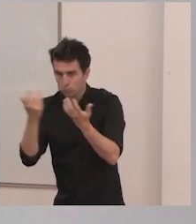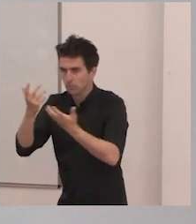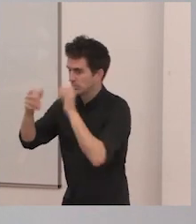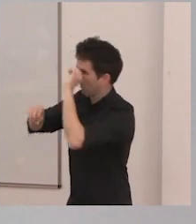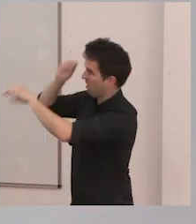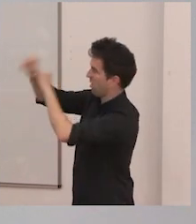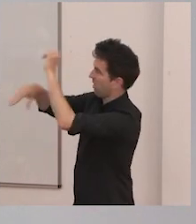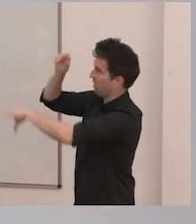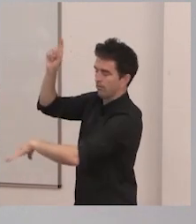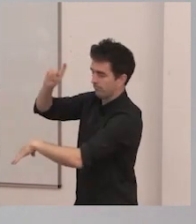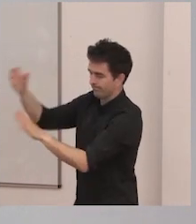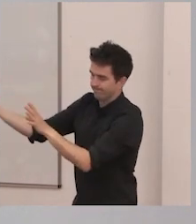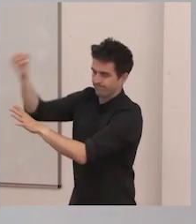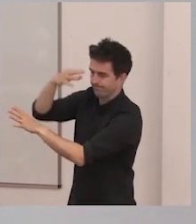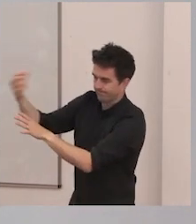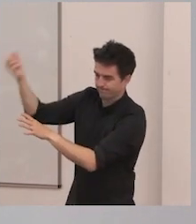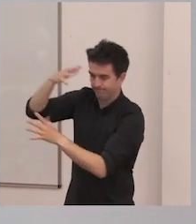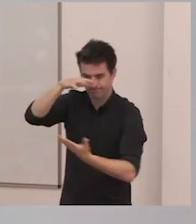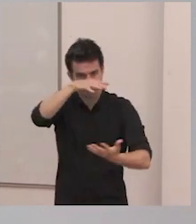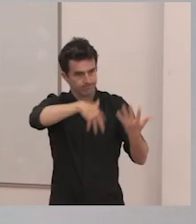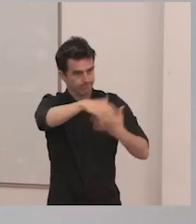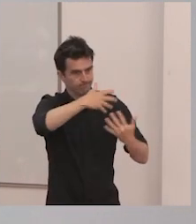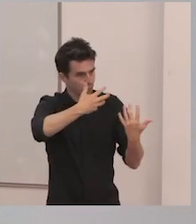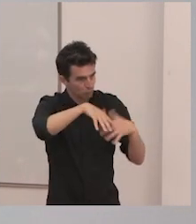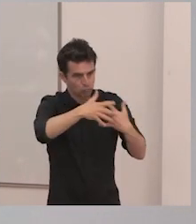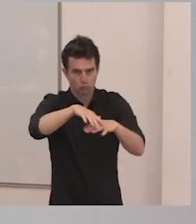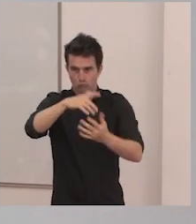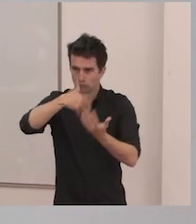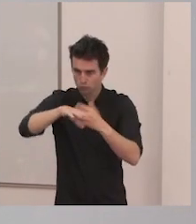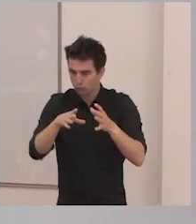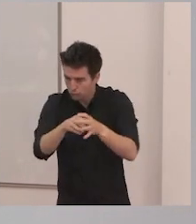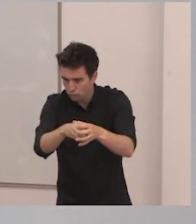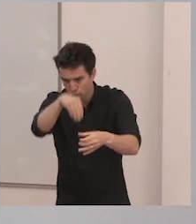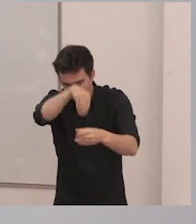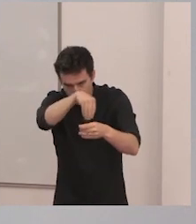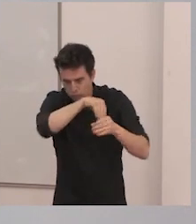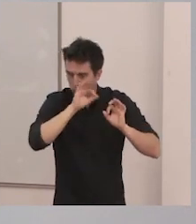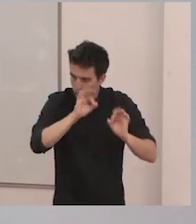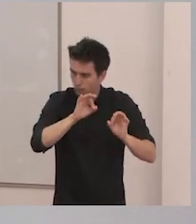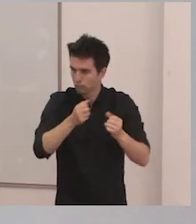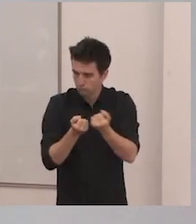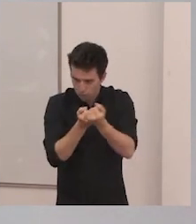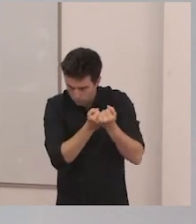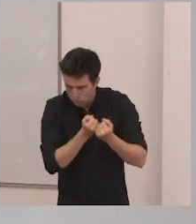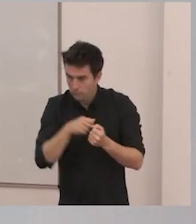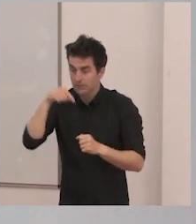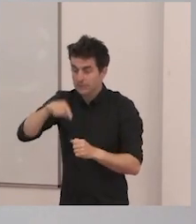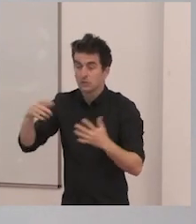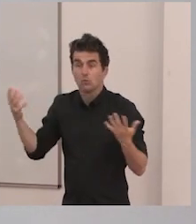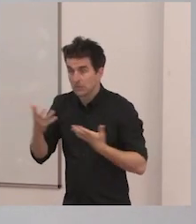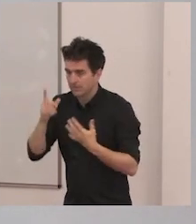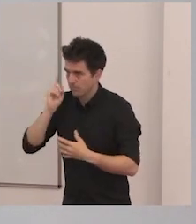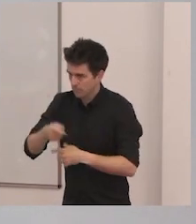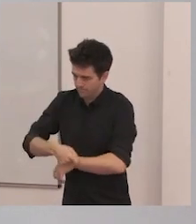redirecting efforts, resources and funding to fully support children and their families to